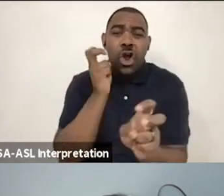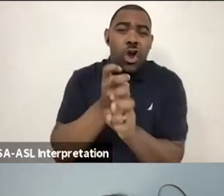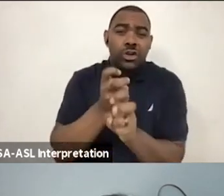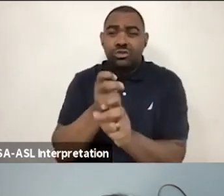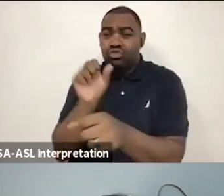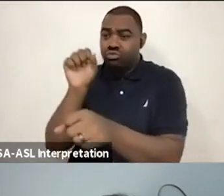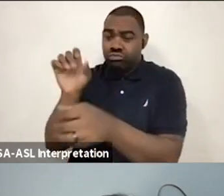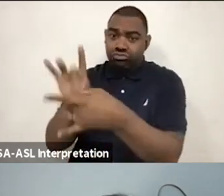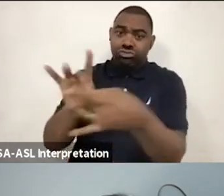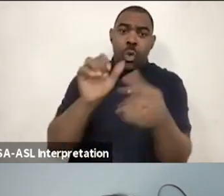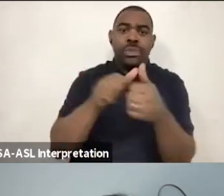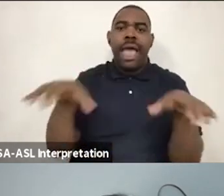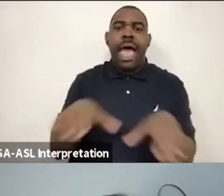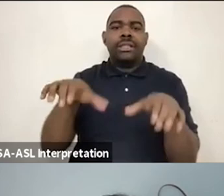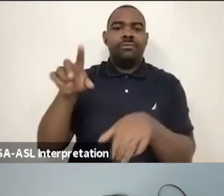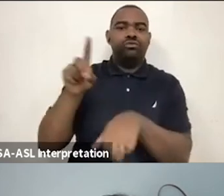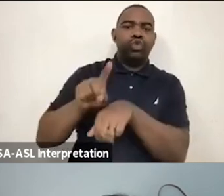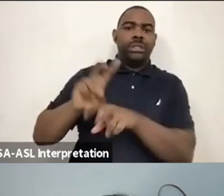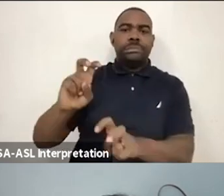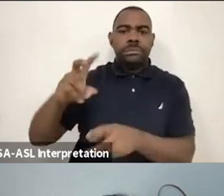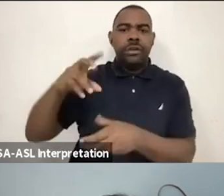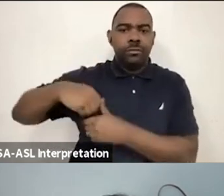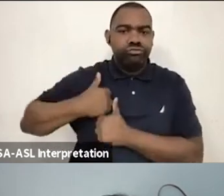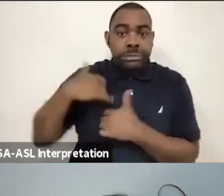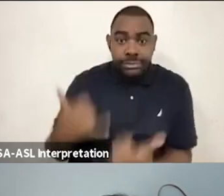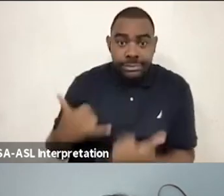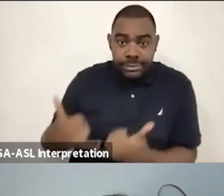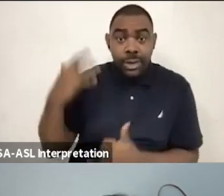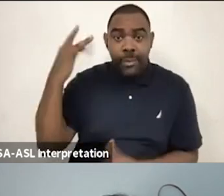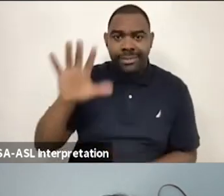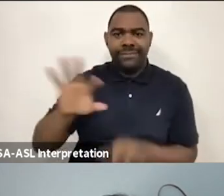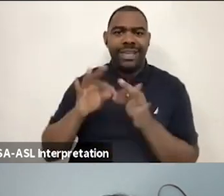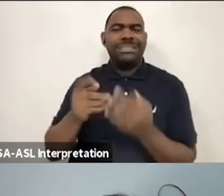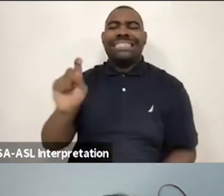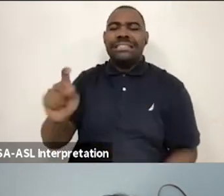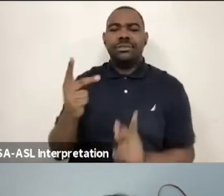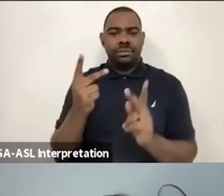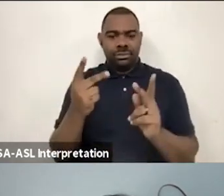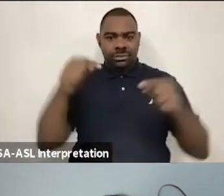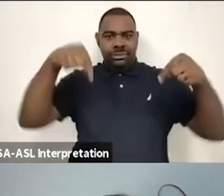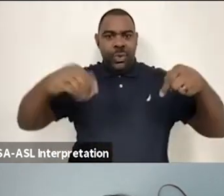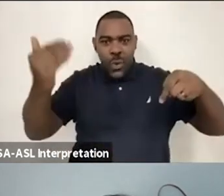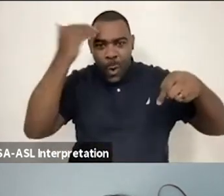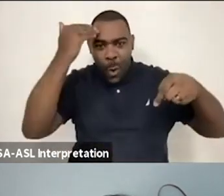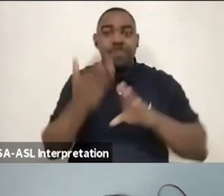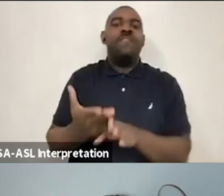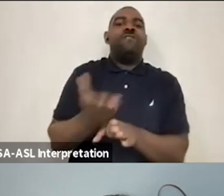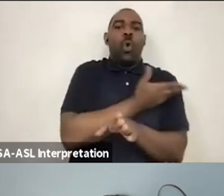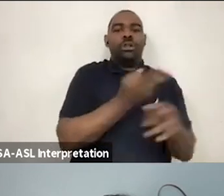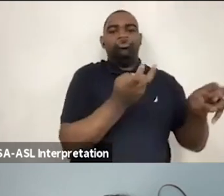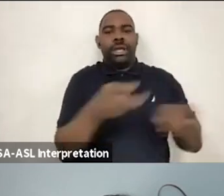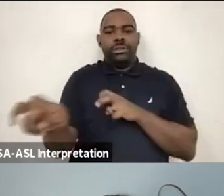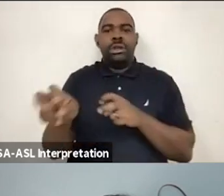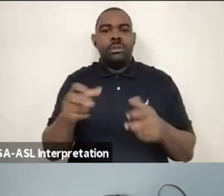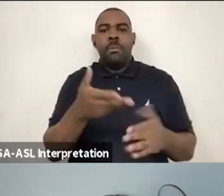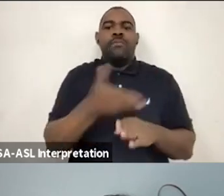to connect with our active duty personnel as well, because our active duty families need to find out about this before